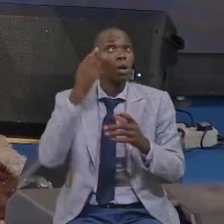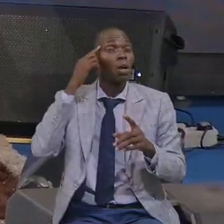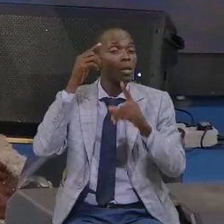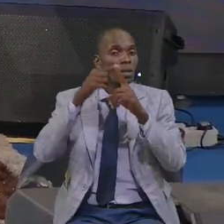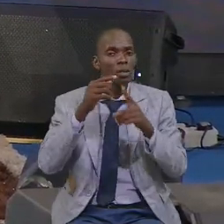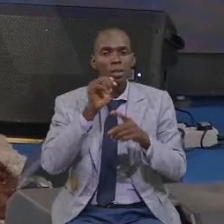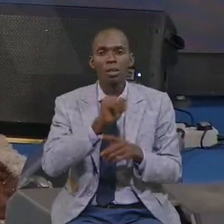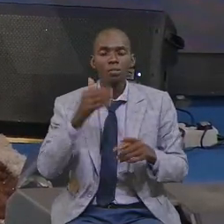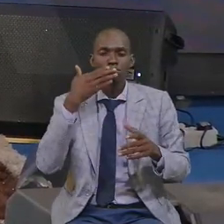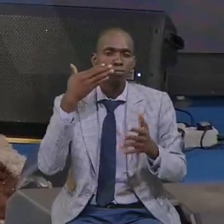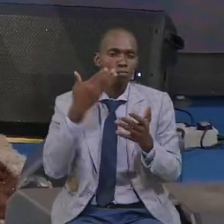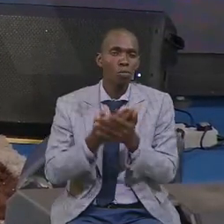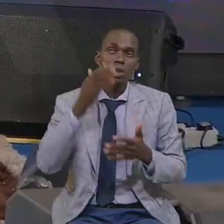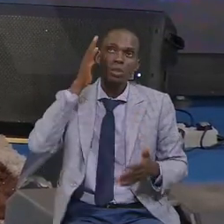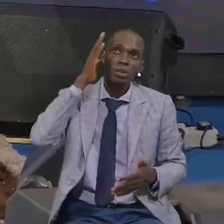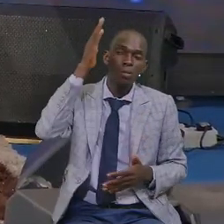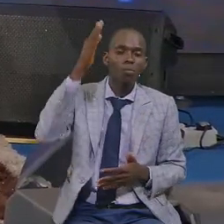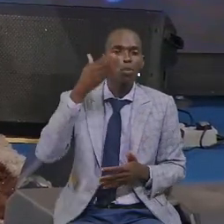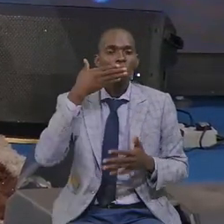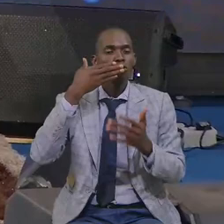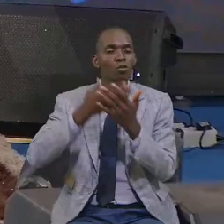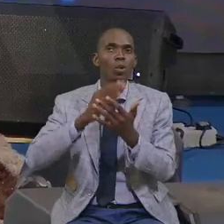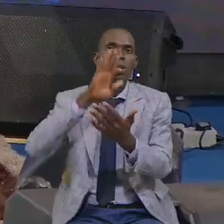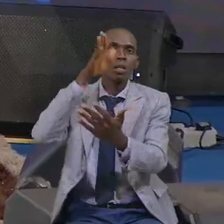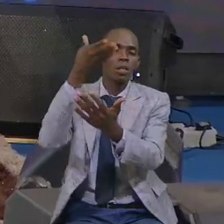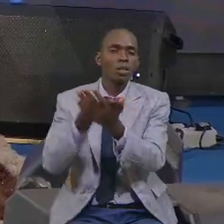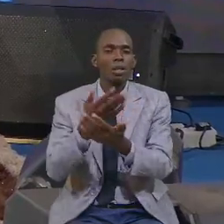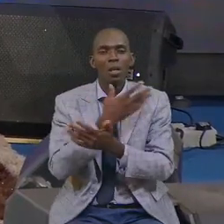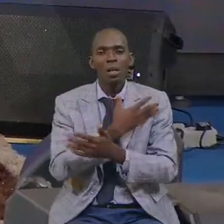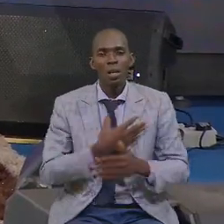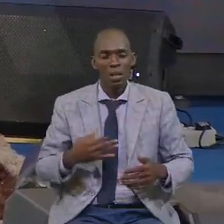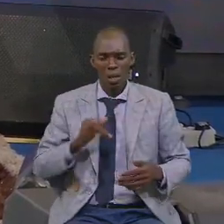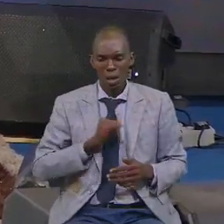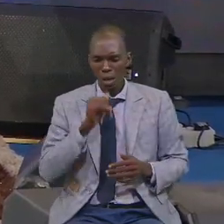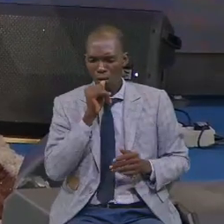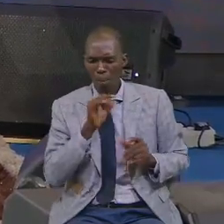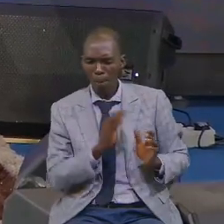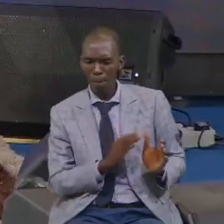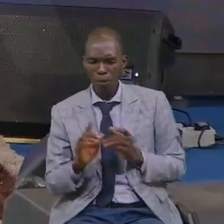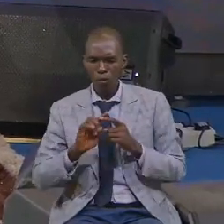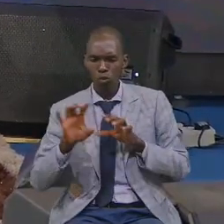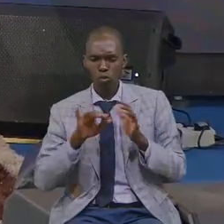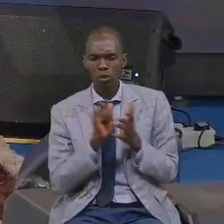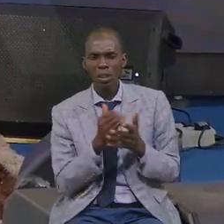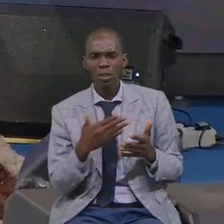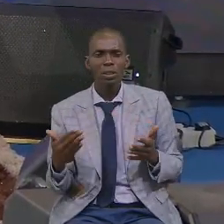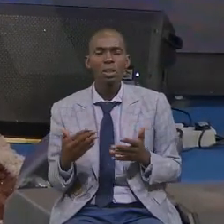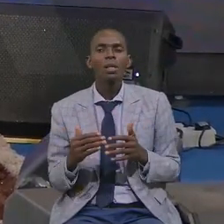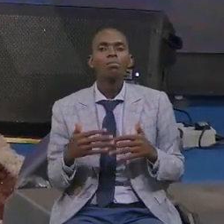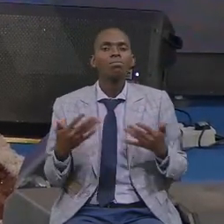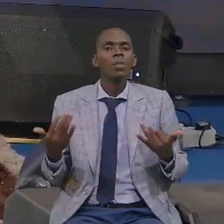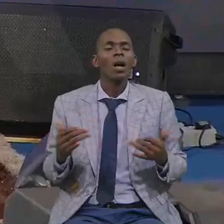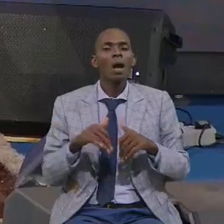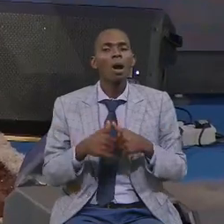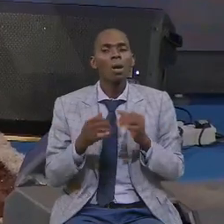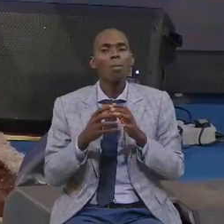good destination? I'm going to do that thing. How much of the hours do